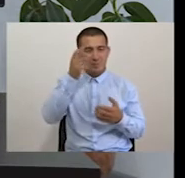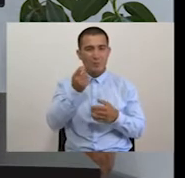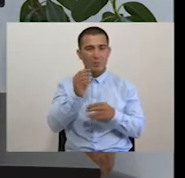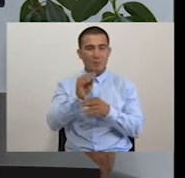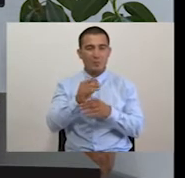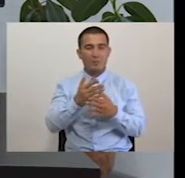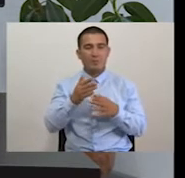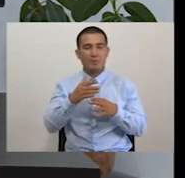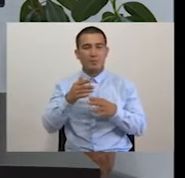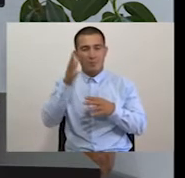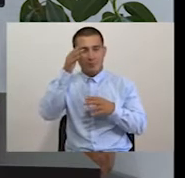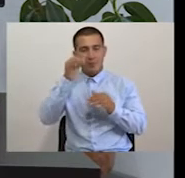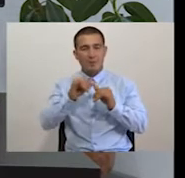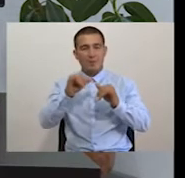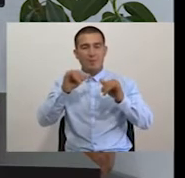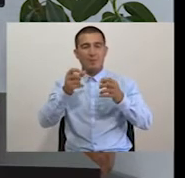qo'shilib ketish kerak.